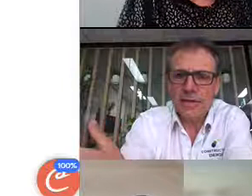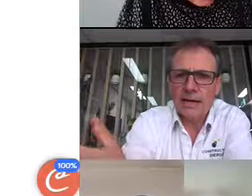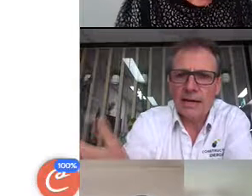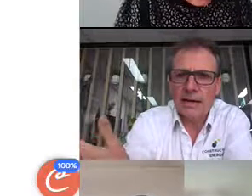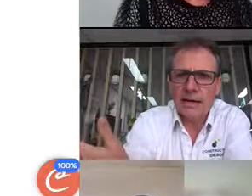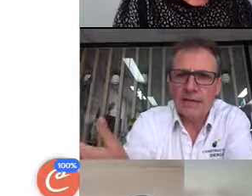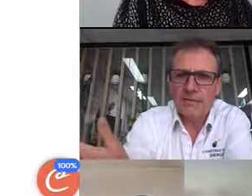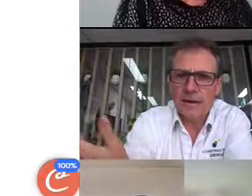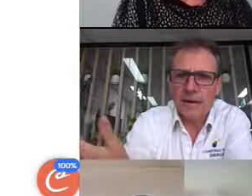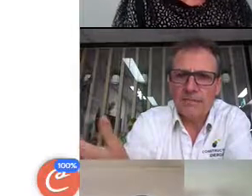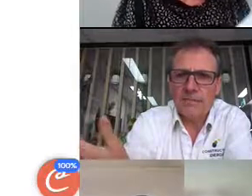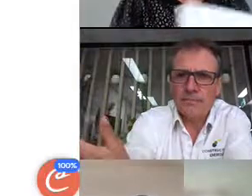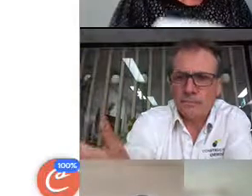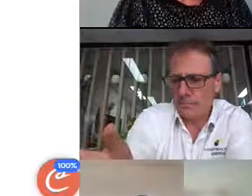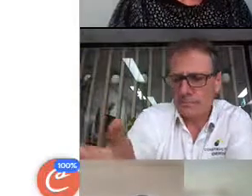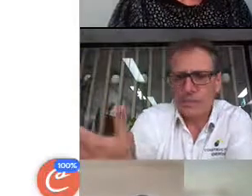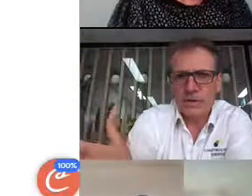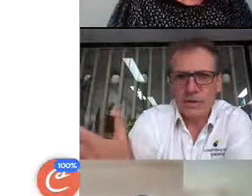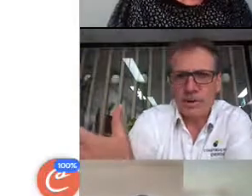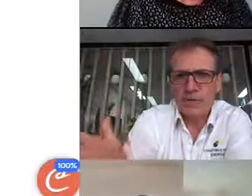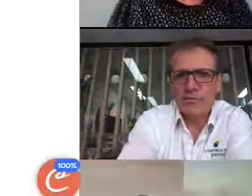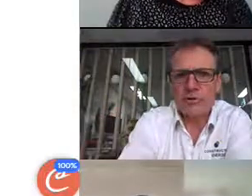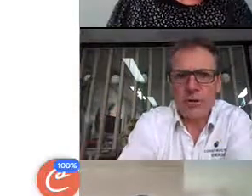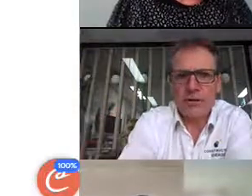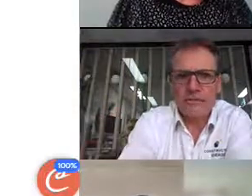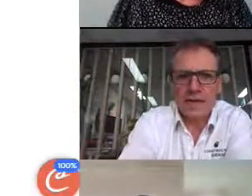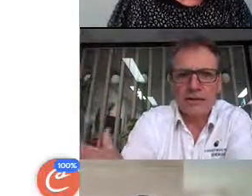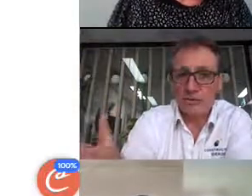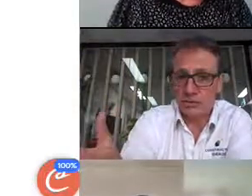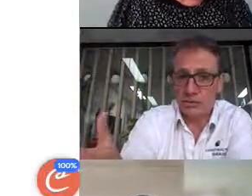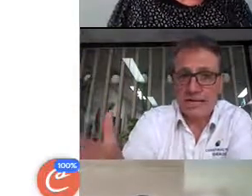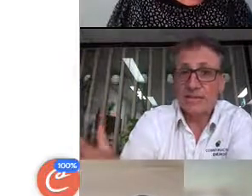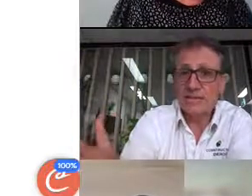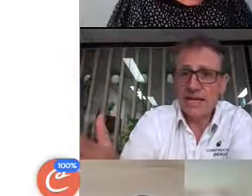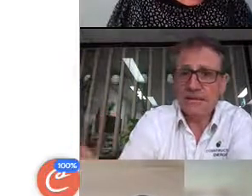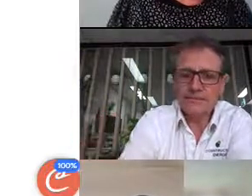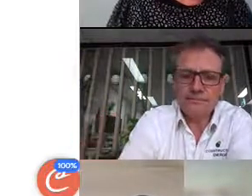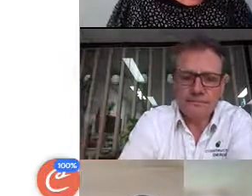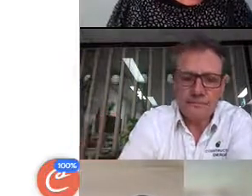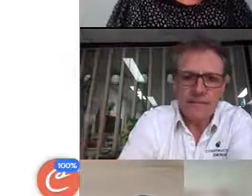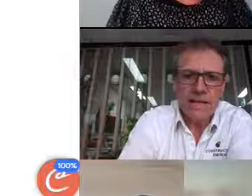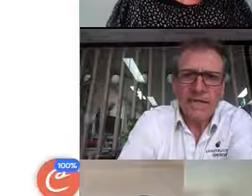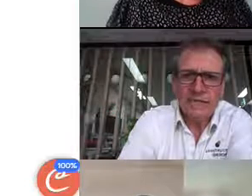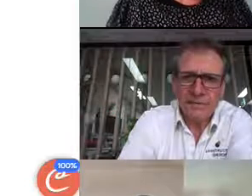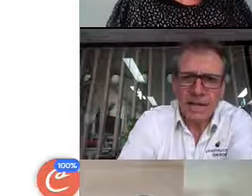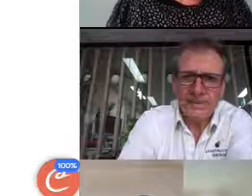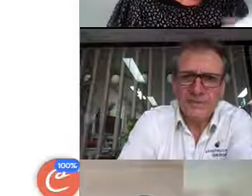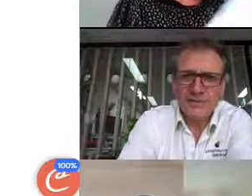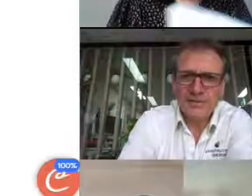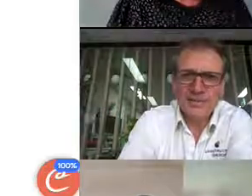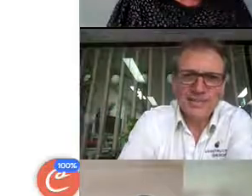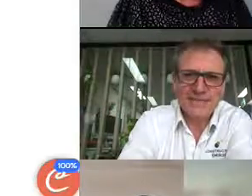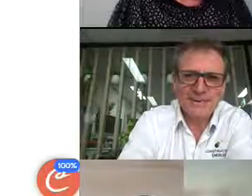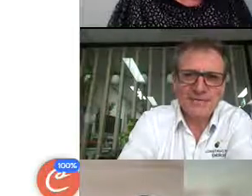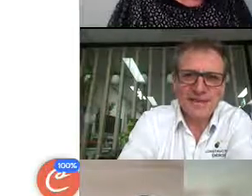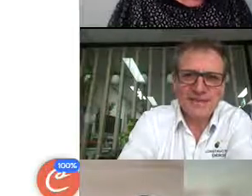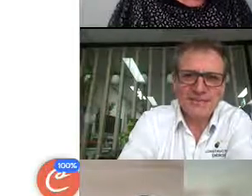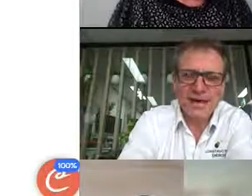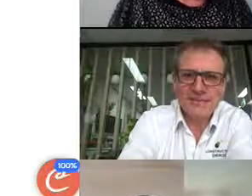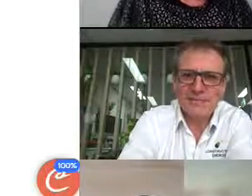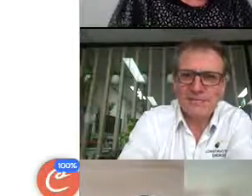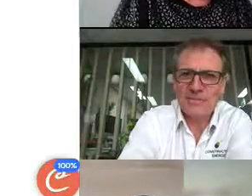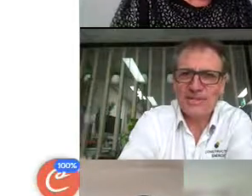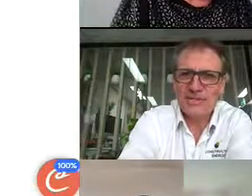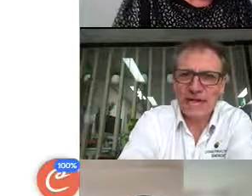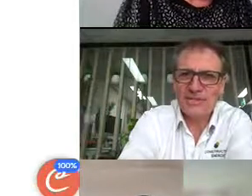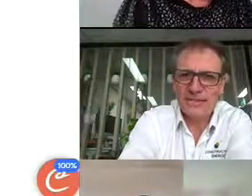energy that a farm, you know, a microgrid might give out? Short answer is yes. And in fact, universally, we found